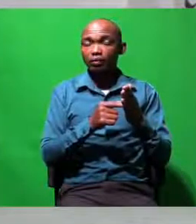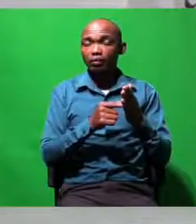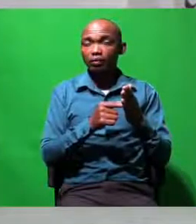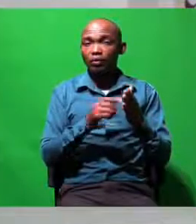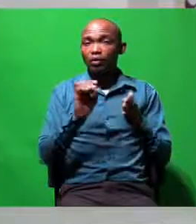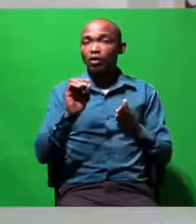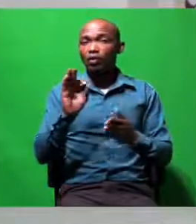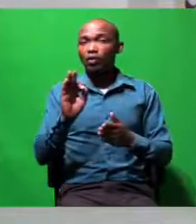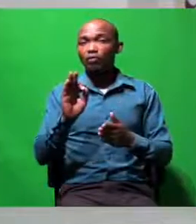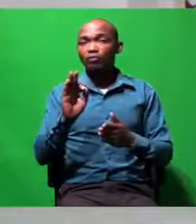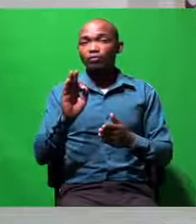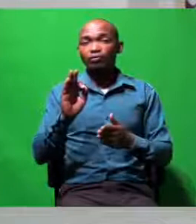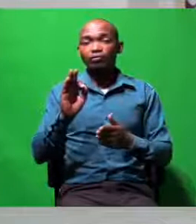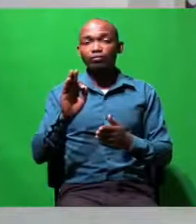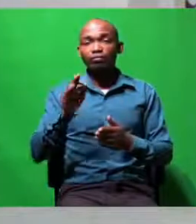of central